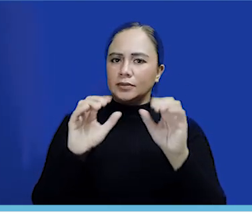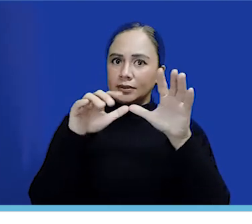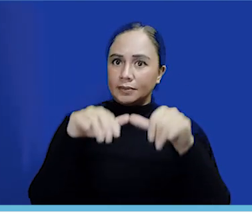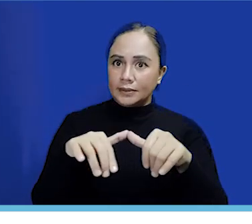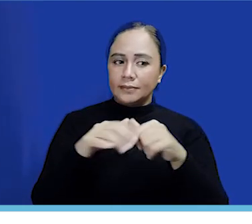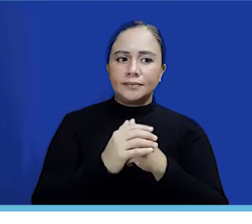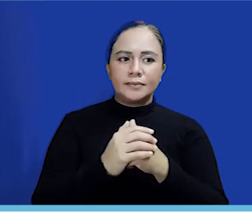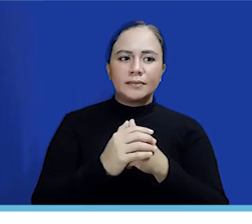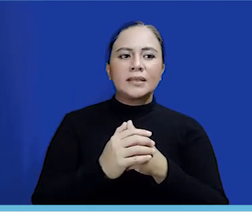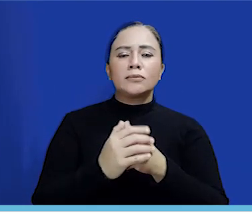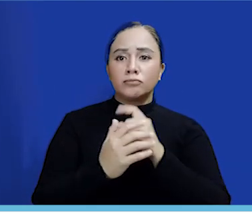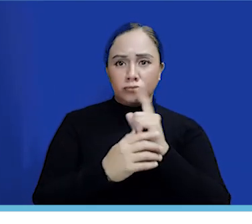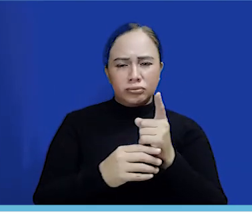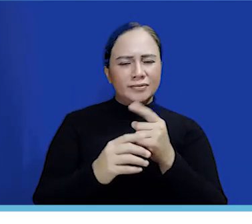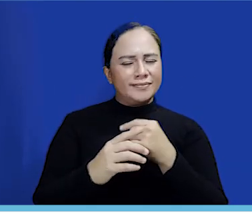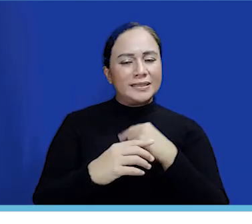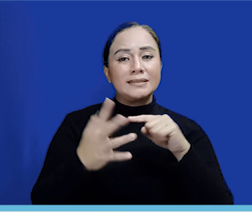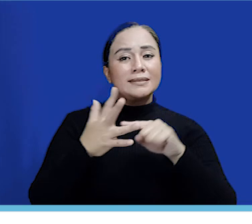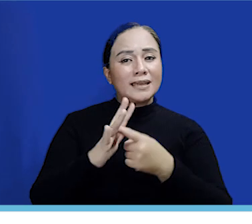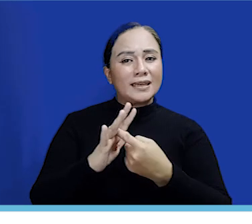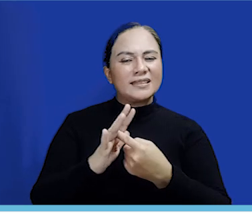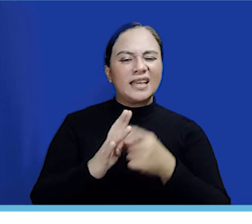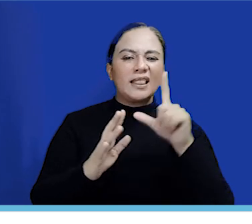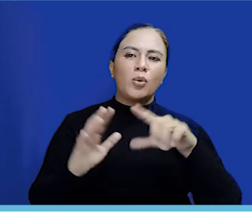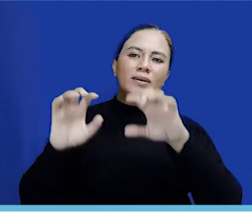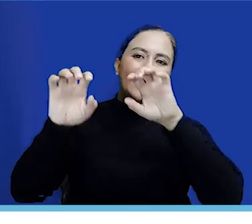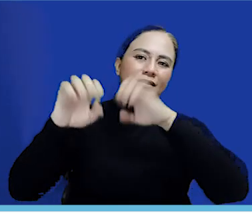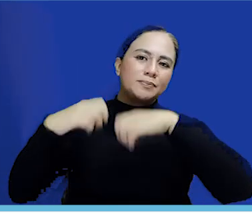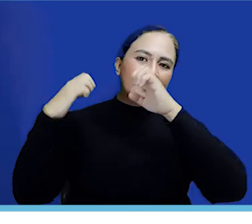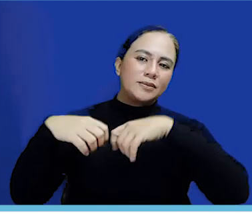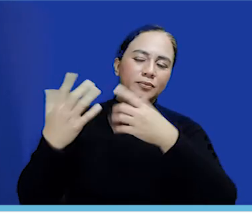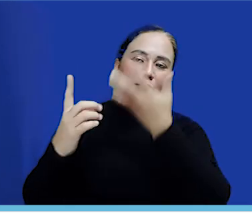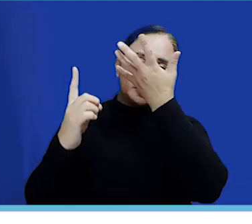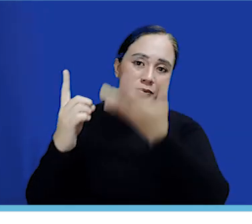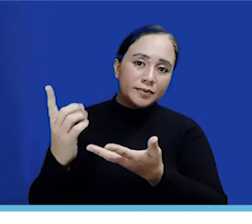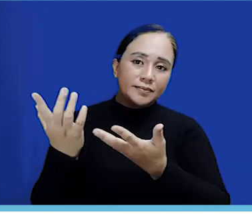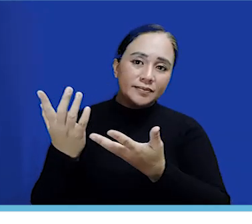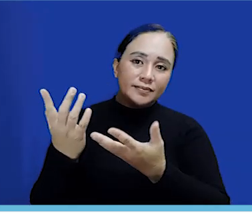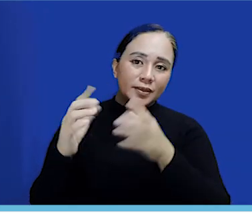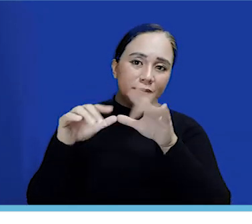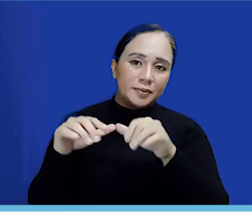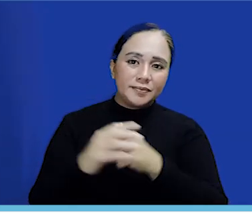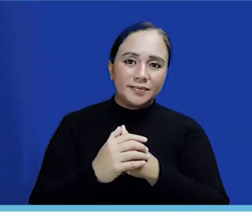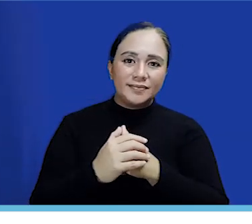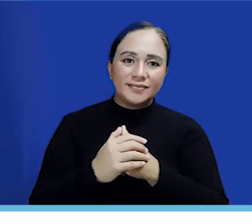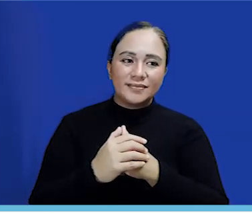disabilities. This is actually rooted from low expectations towards persons with